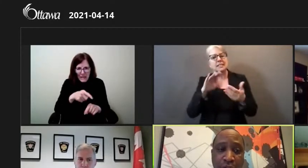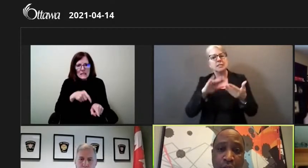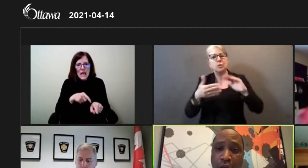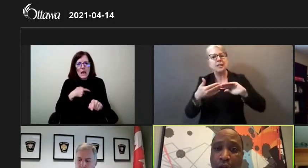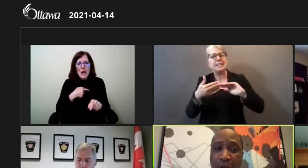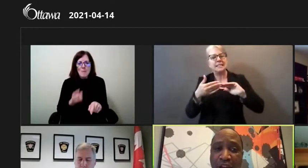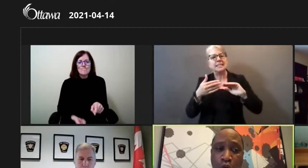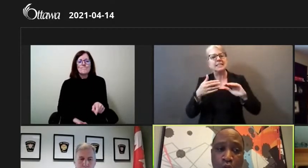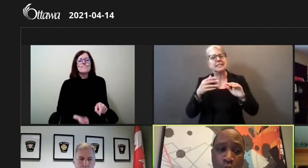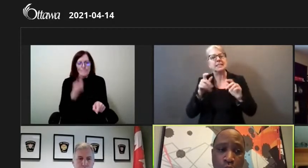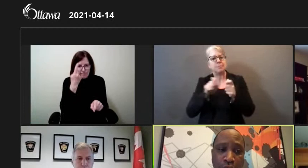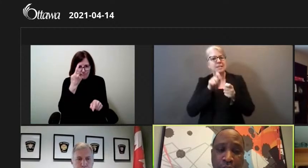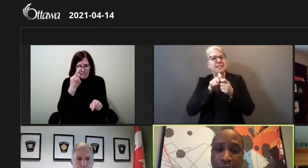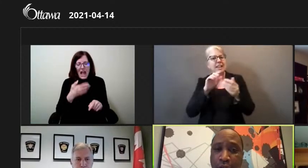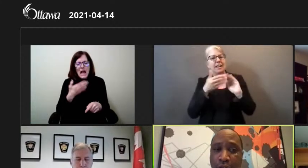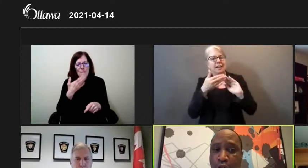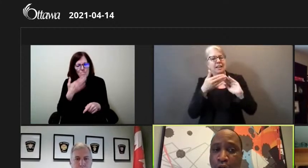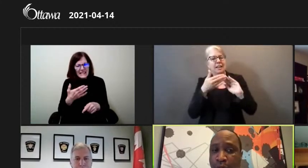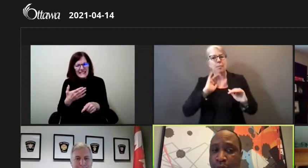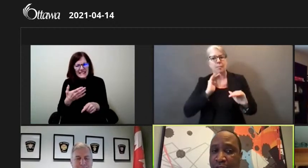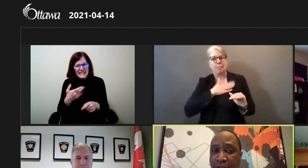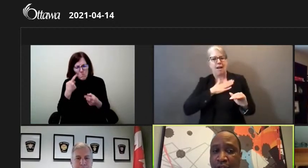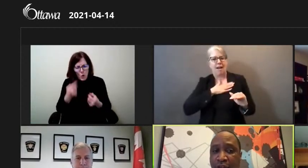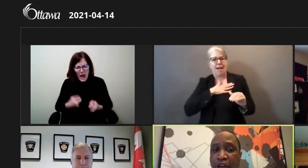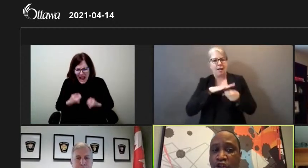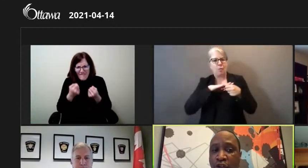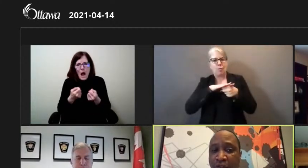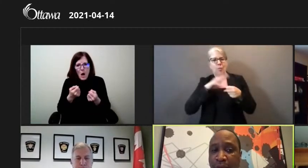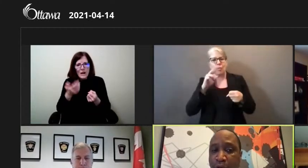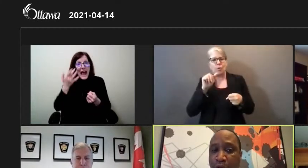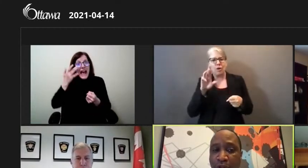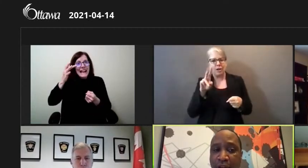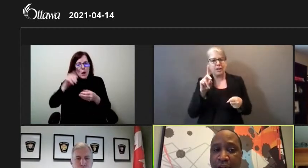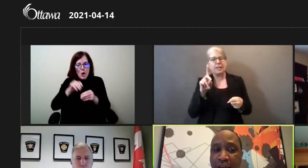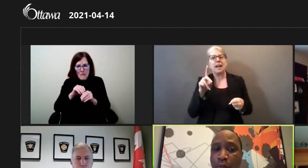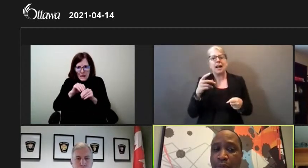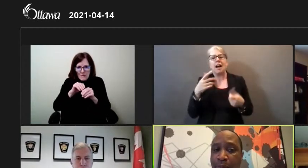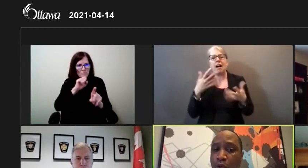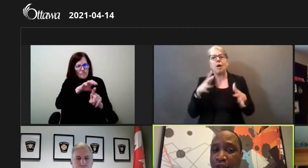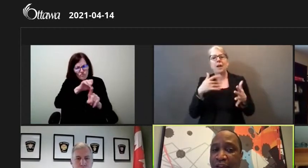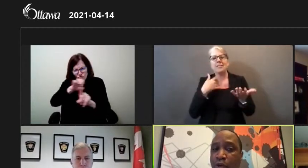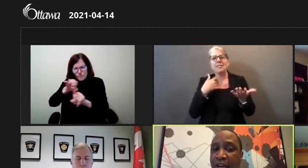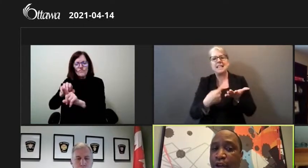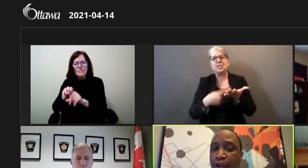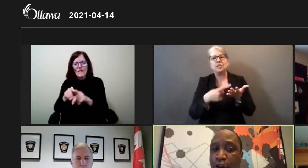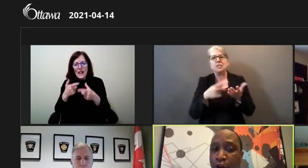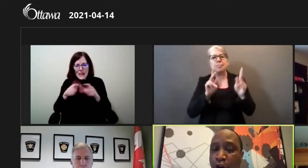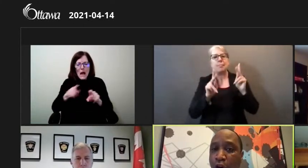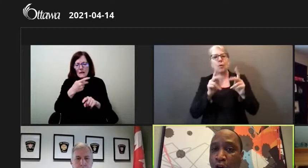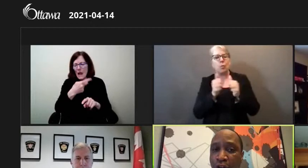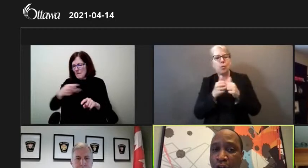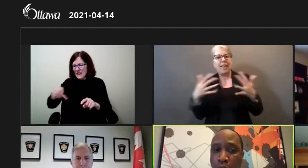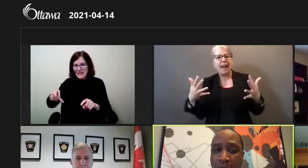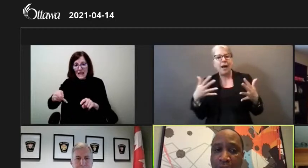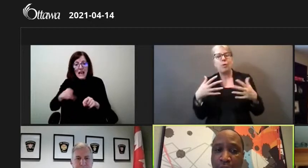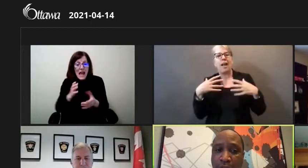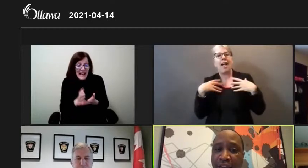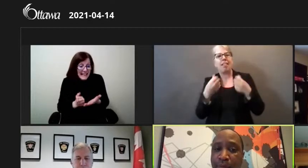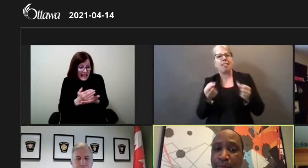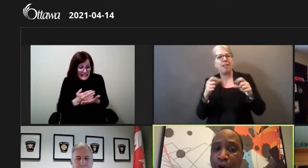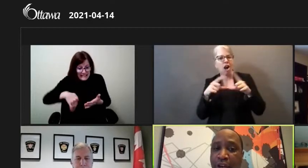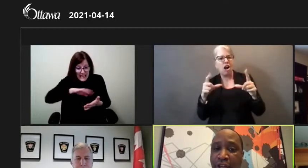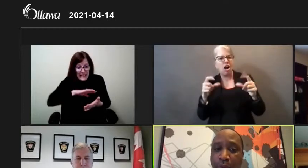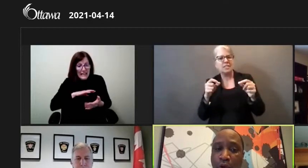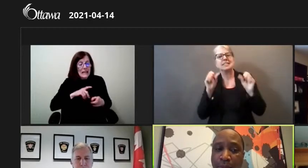within my own ward. There has been discussions about how people without a healthcare card as well can book